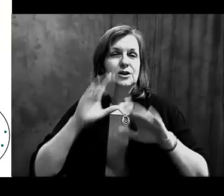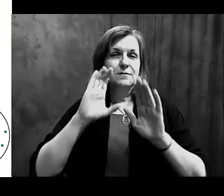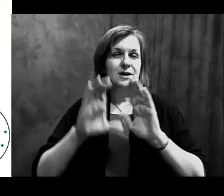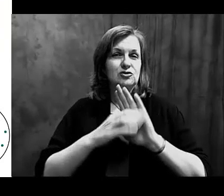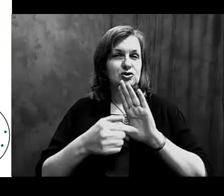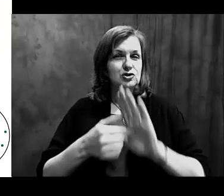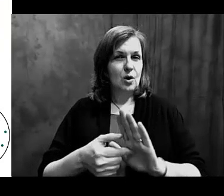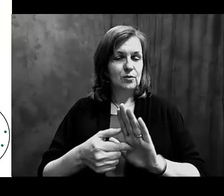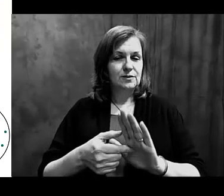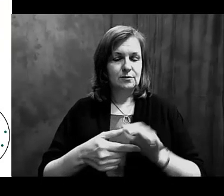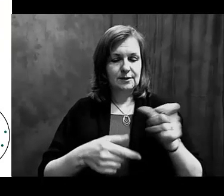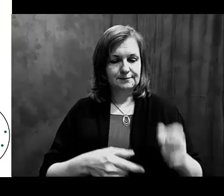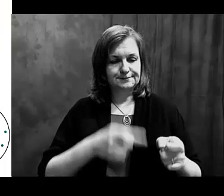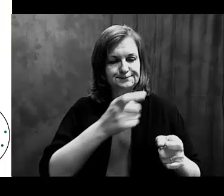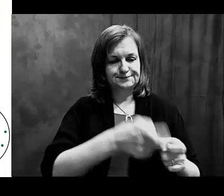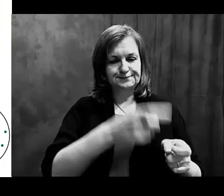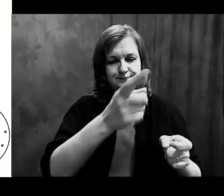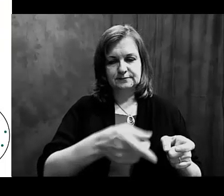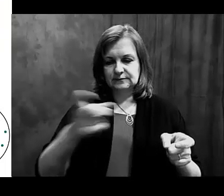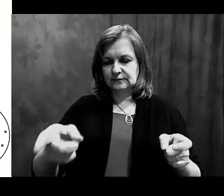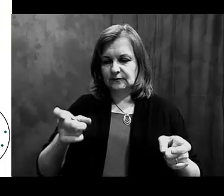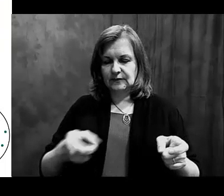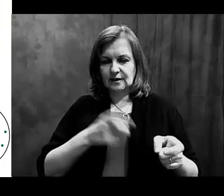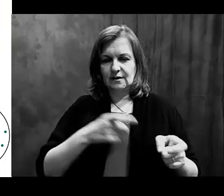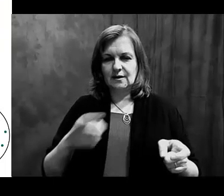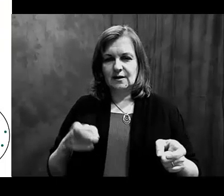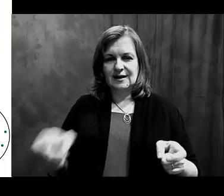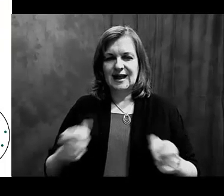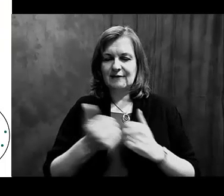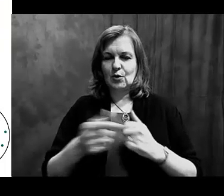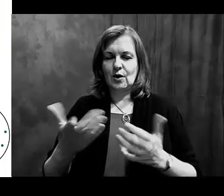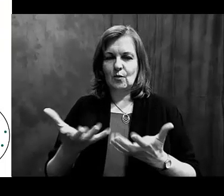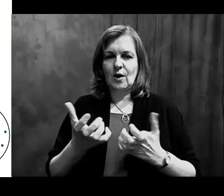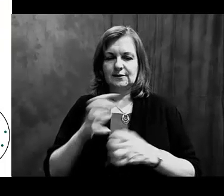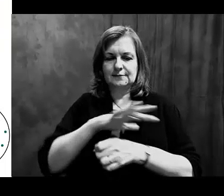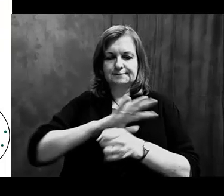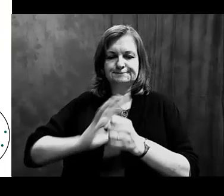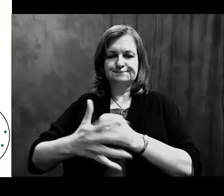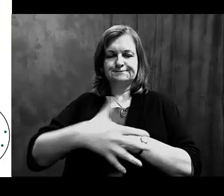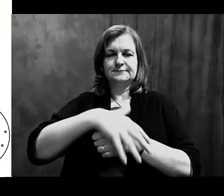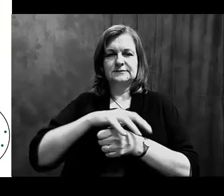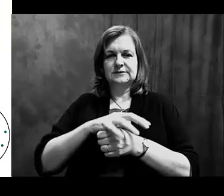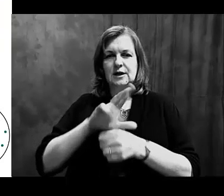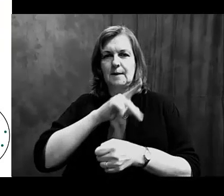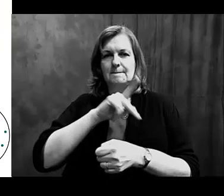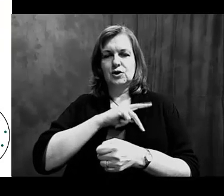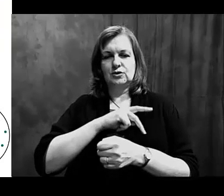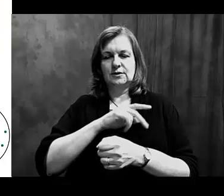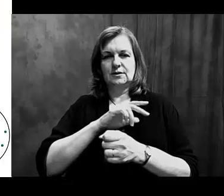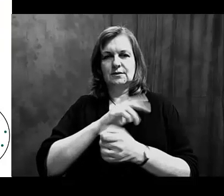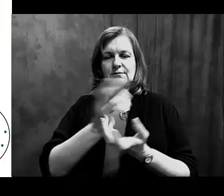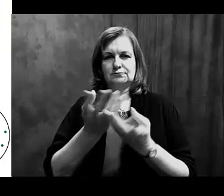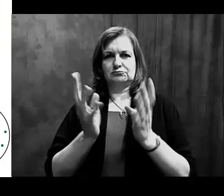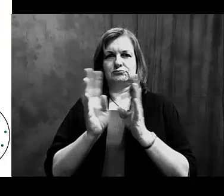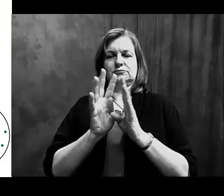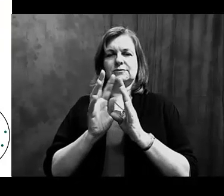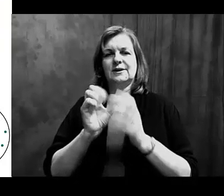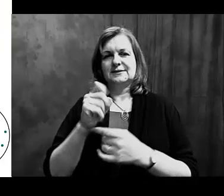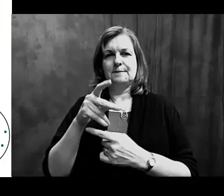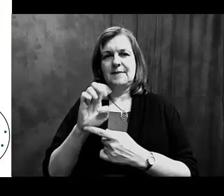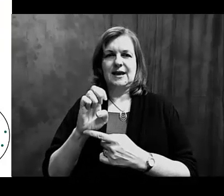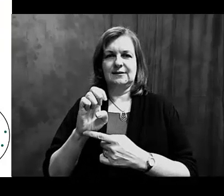out, like on our beach picture here, sort of evenly. Sort of that idea of personal space, right? Giving